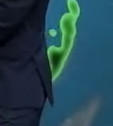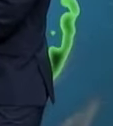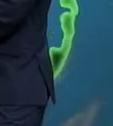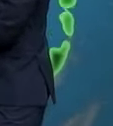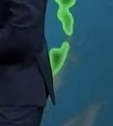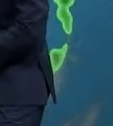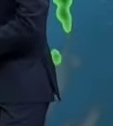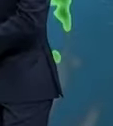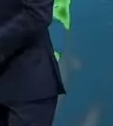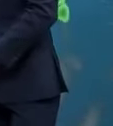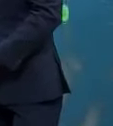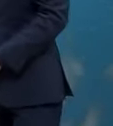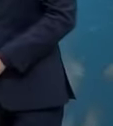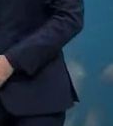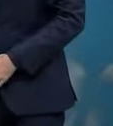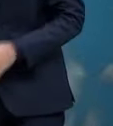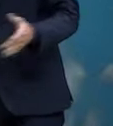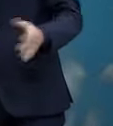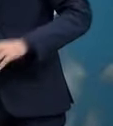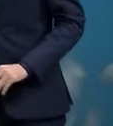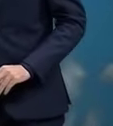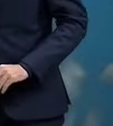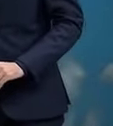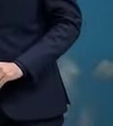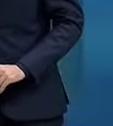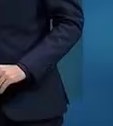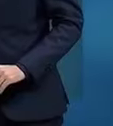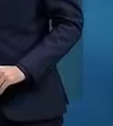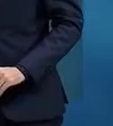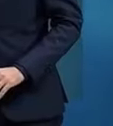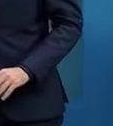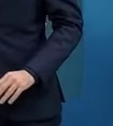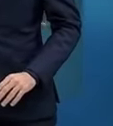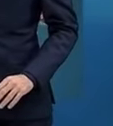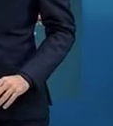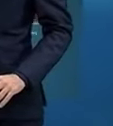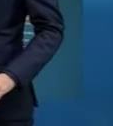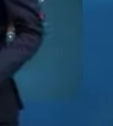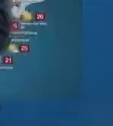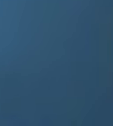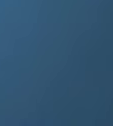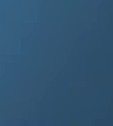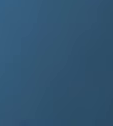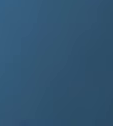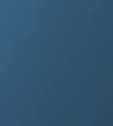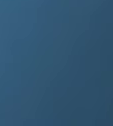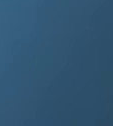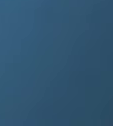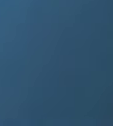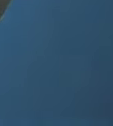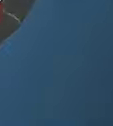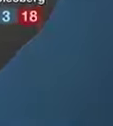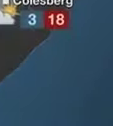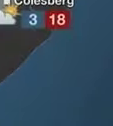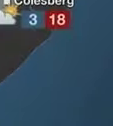winds ahead of an approaching cold front will push temperatures up all across the southern parts. Here's your city forecast for tomorrow, and we are